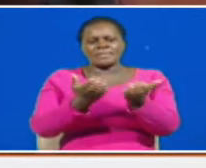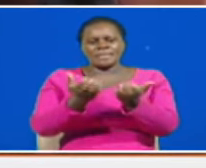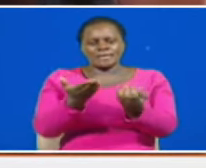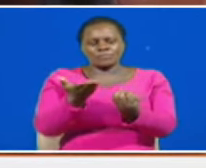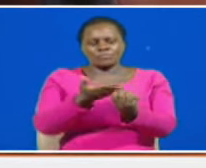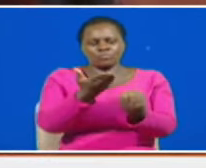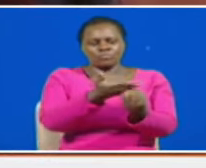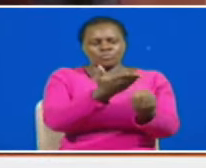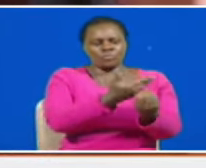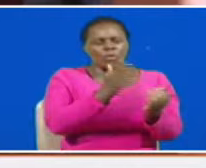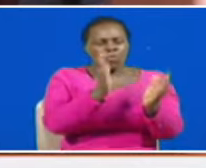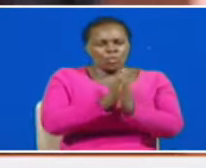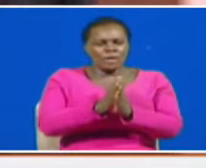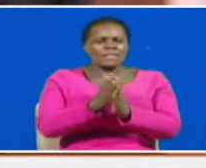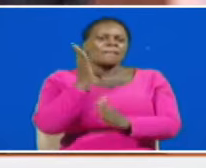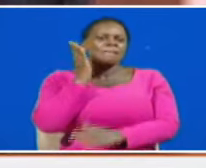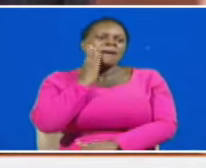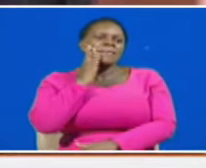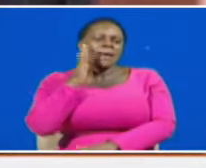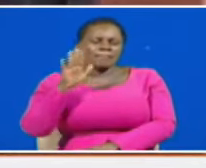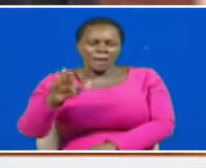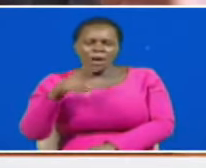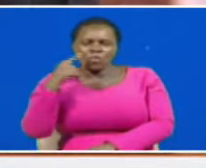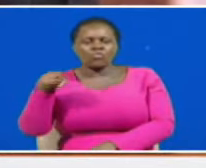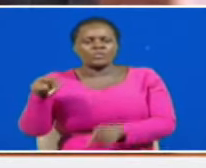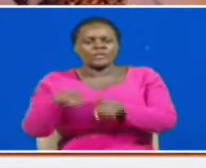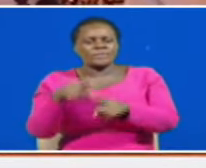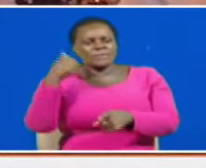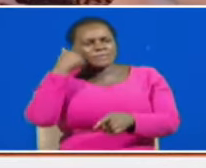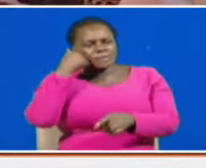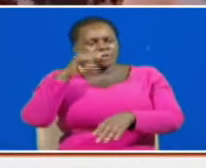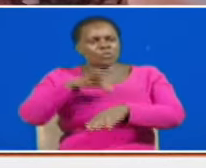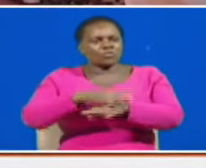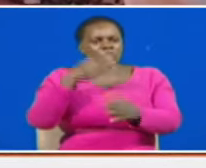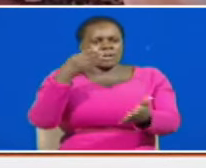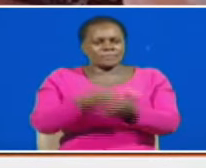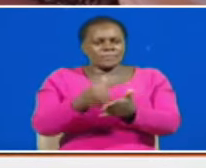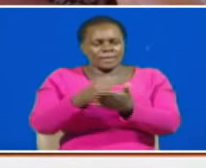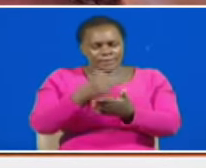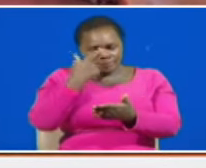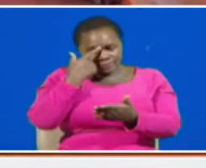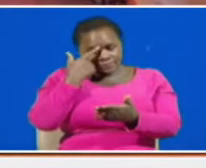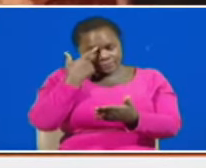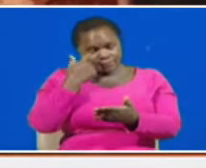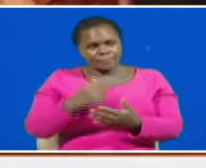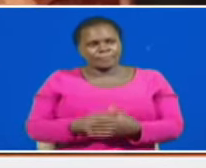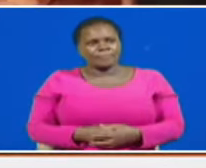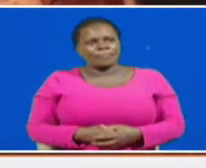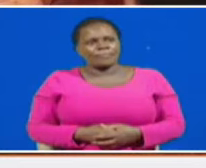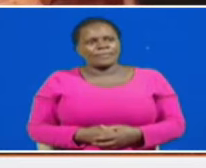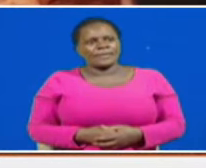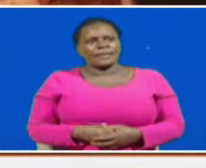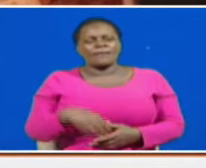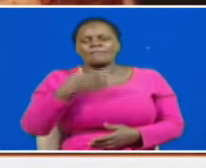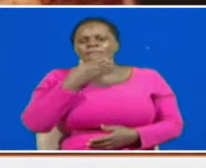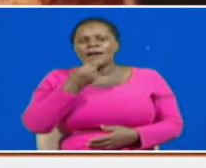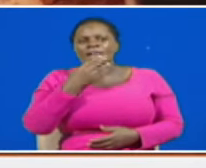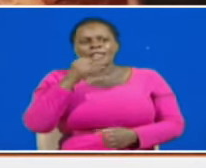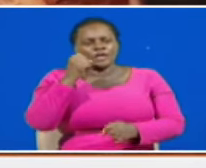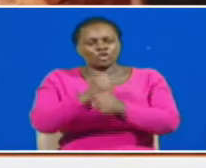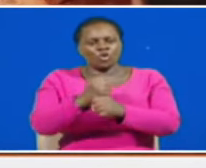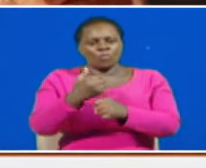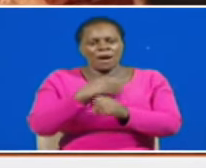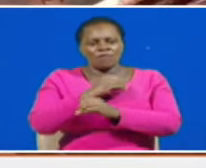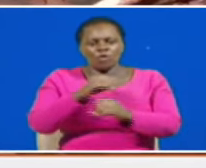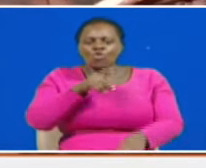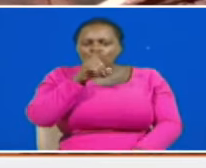potatoes alongside their sickly mother to raise school fees lest their dreams are shattered. Their father is jobless after